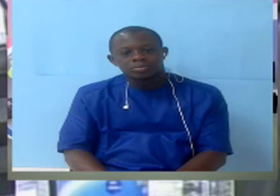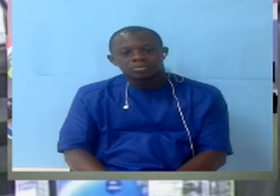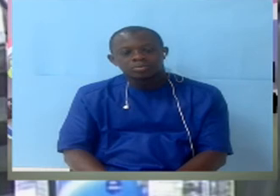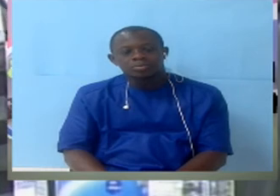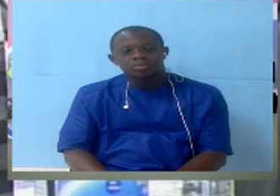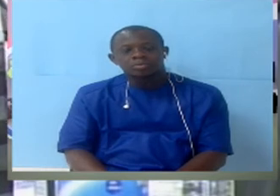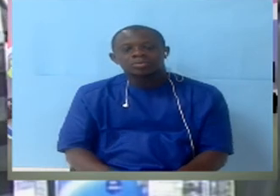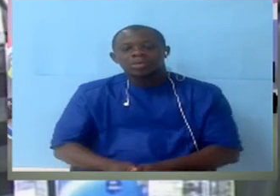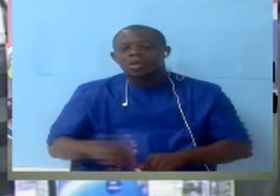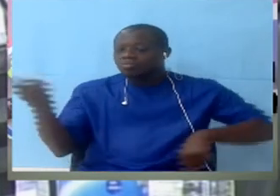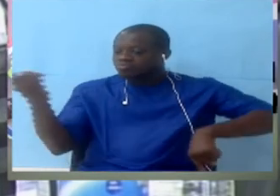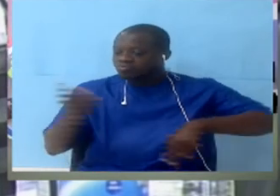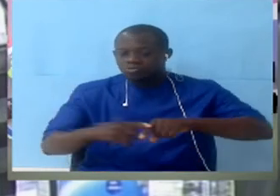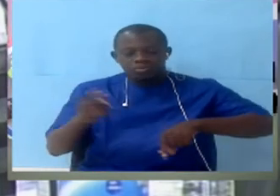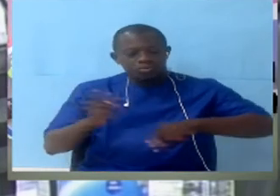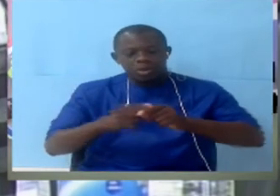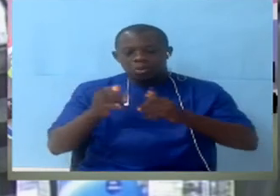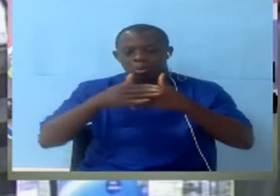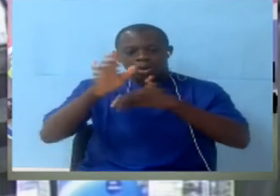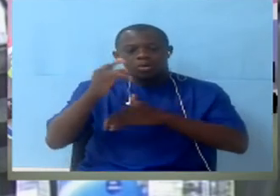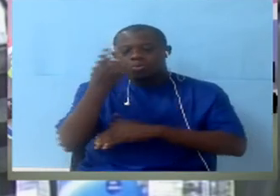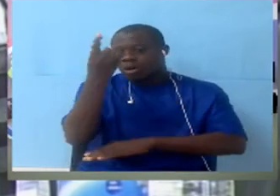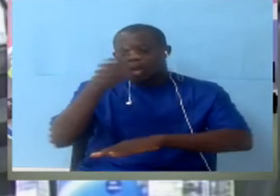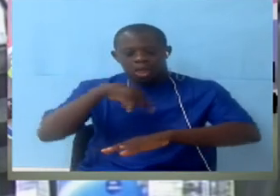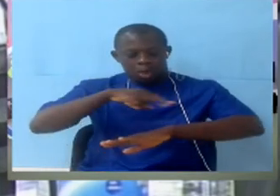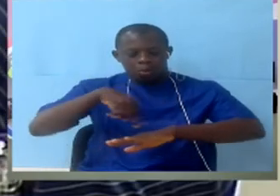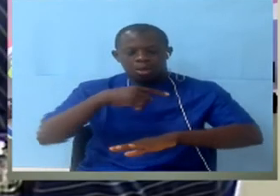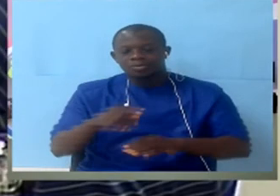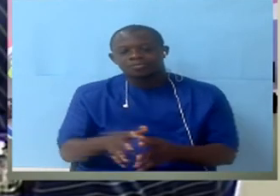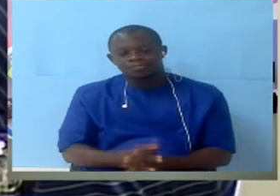for almost an hour plus.